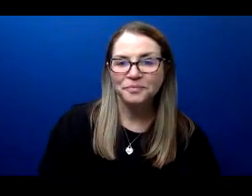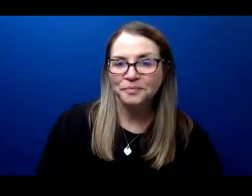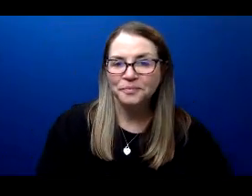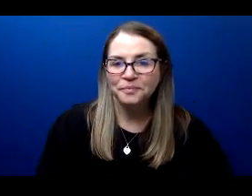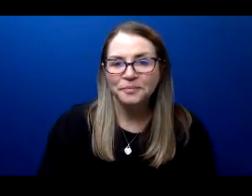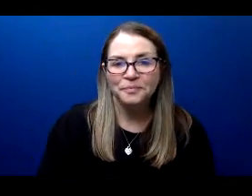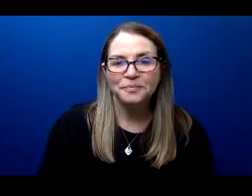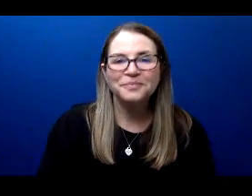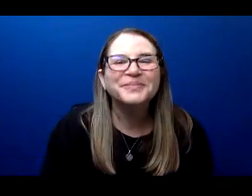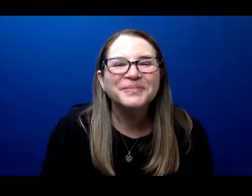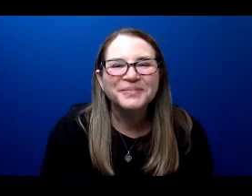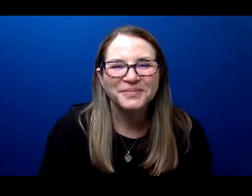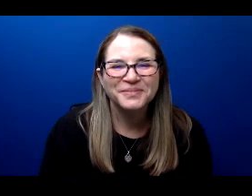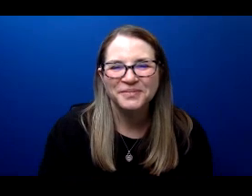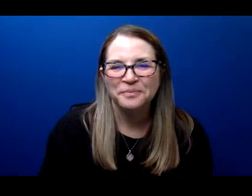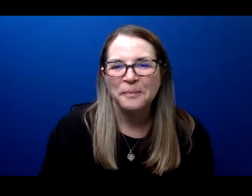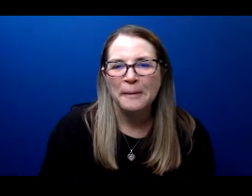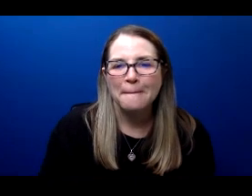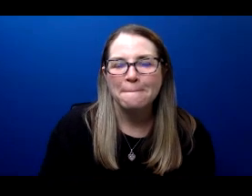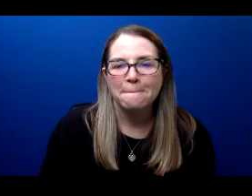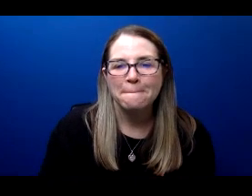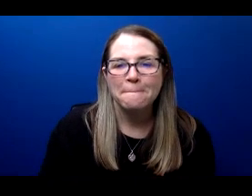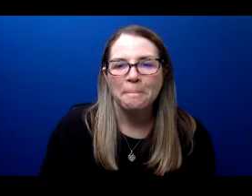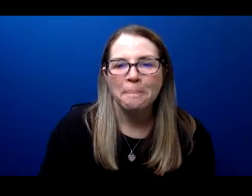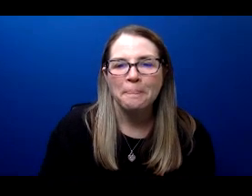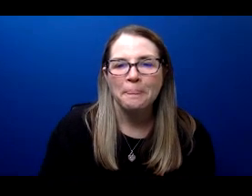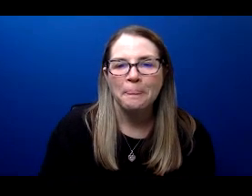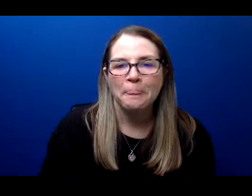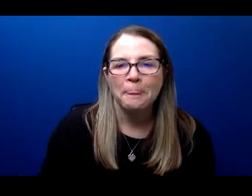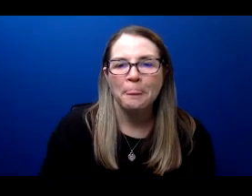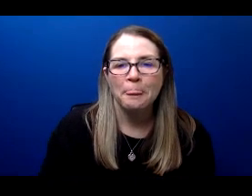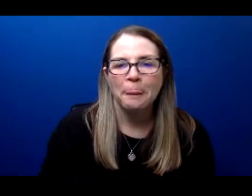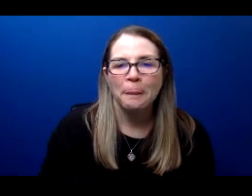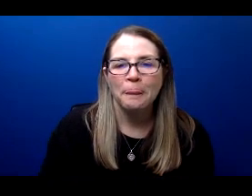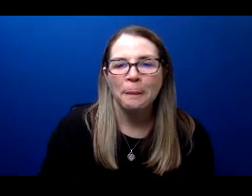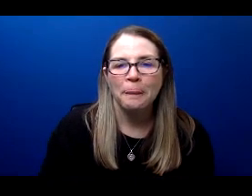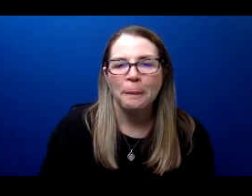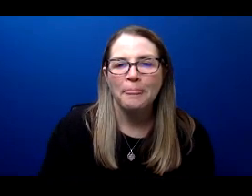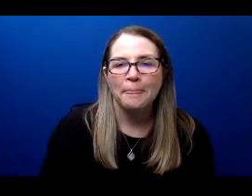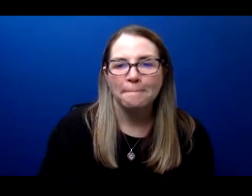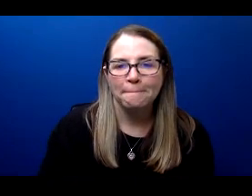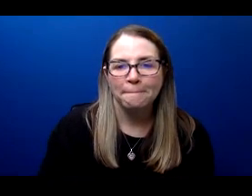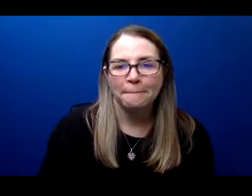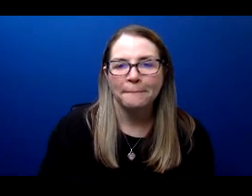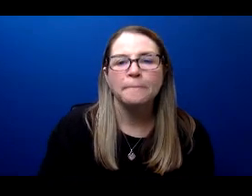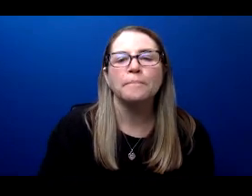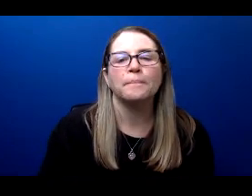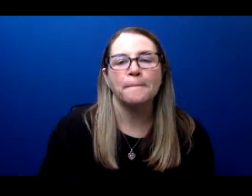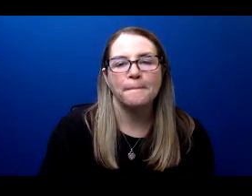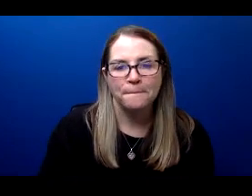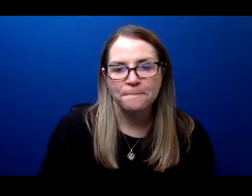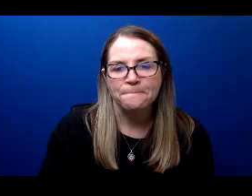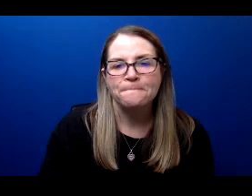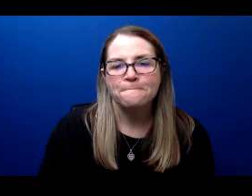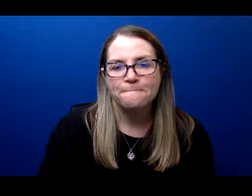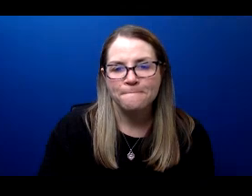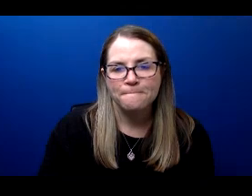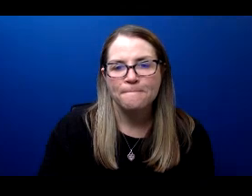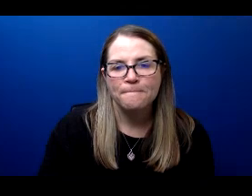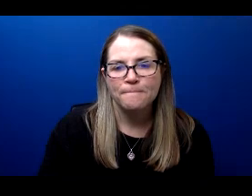meeting fatigued because many of our colleagues have been monitoring legislative sessions and committee meetings,